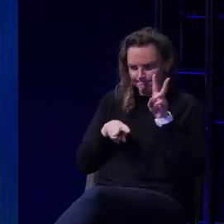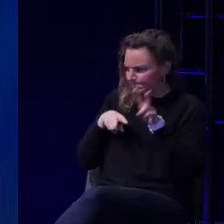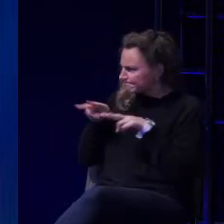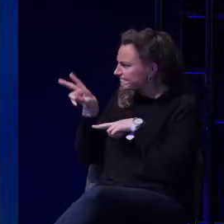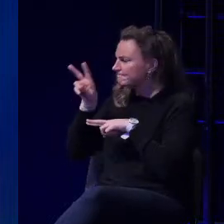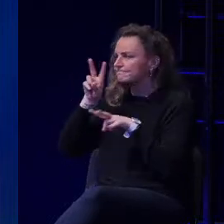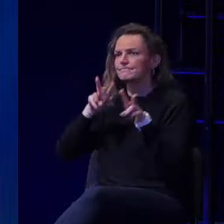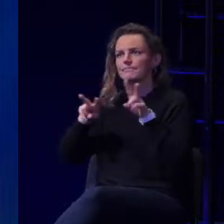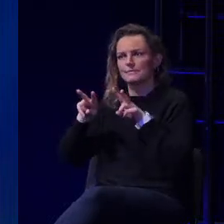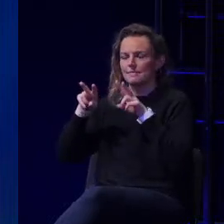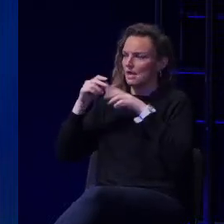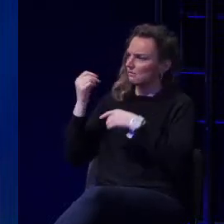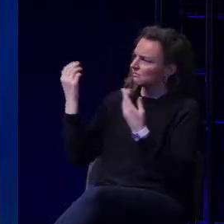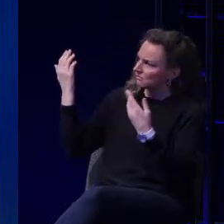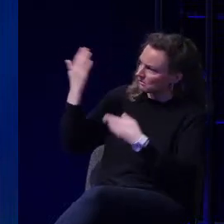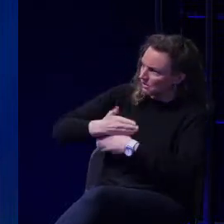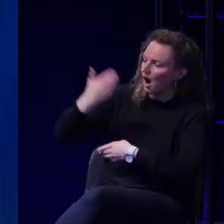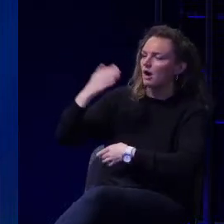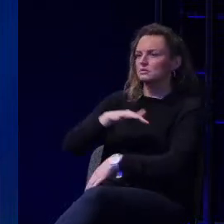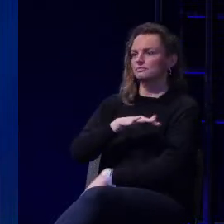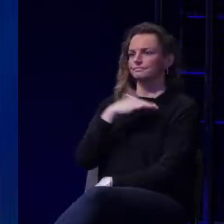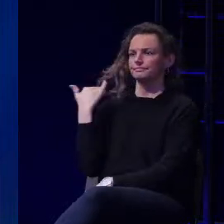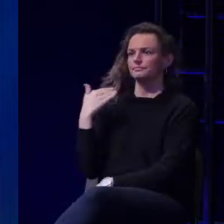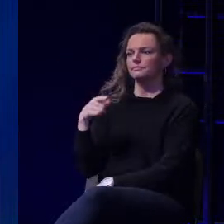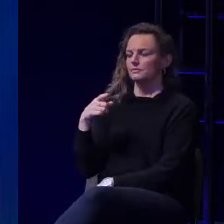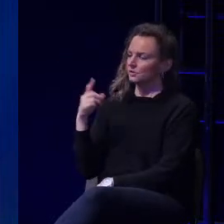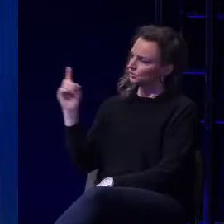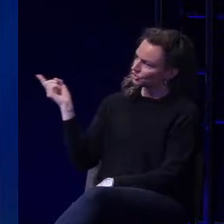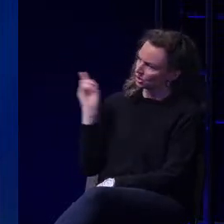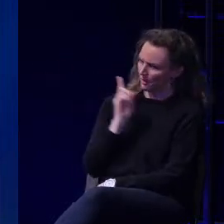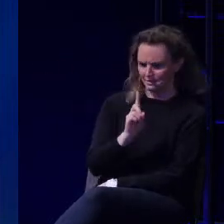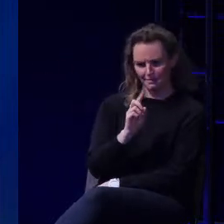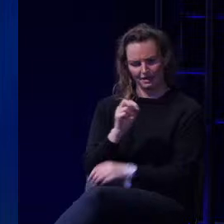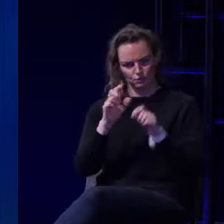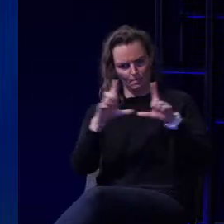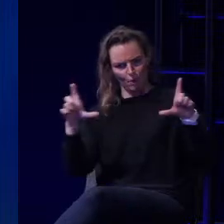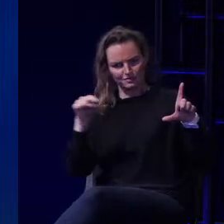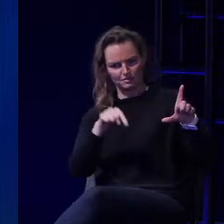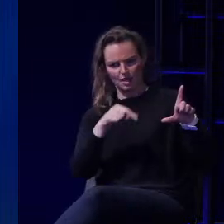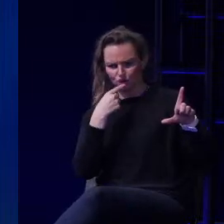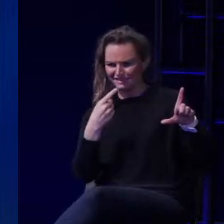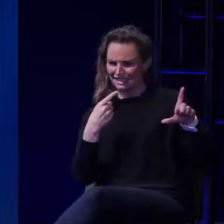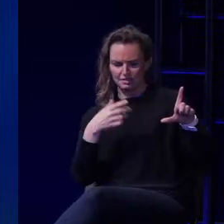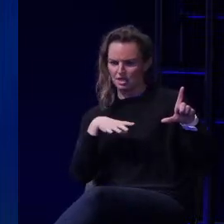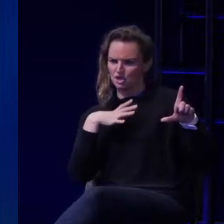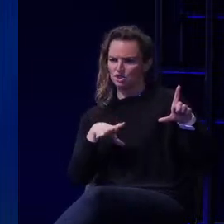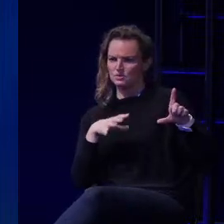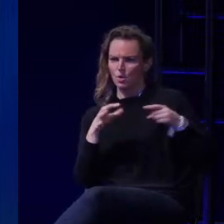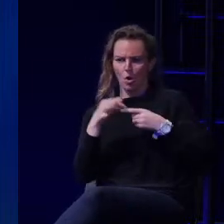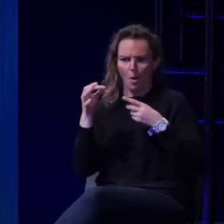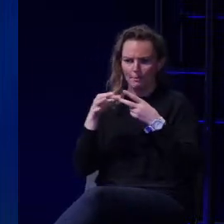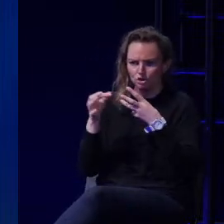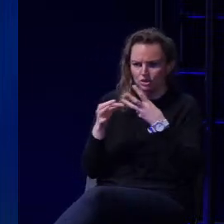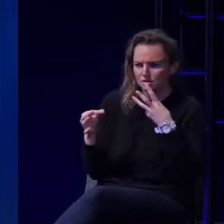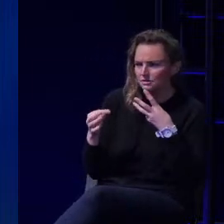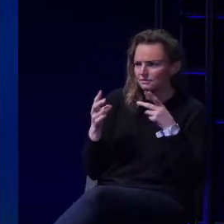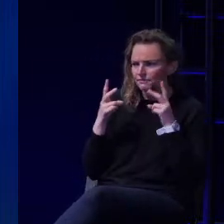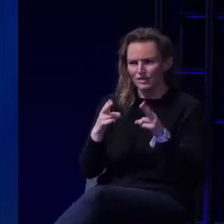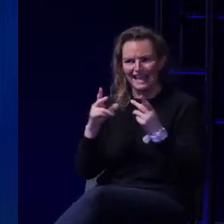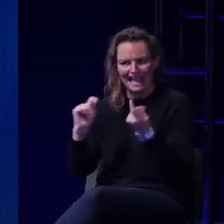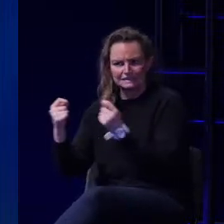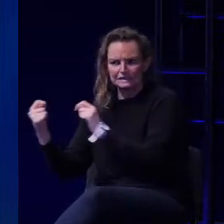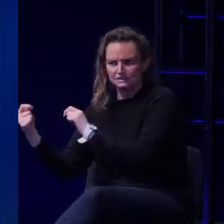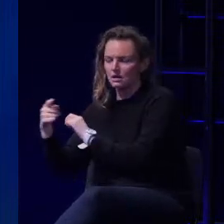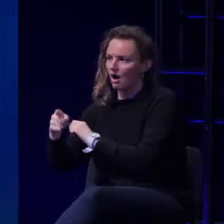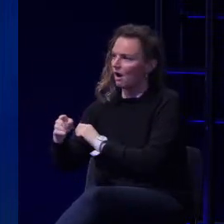and then she calls cut, and she comes back to the monitor, and she said, "Boss, I'm just giving myself options for the edit." And I was like, wow, you know,